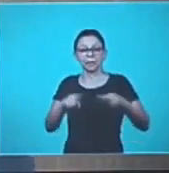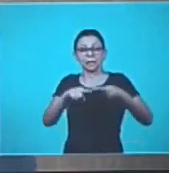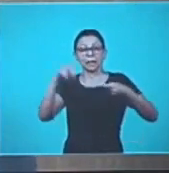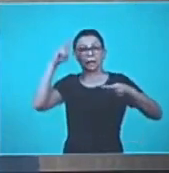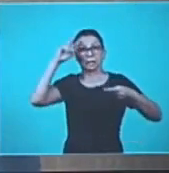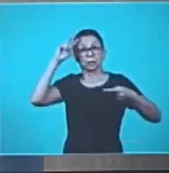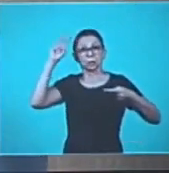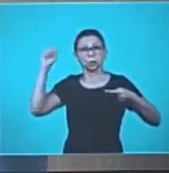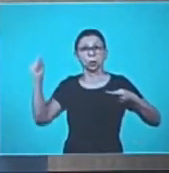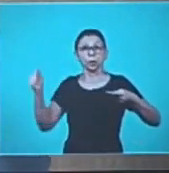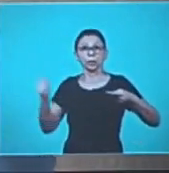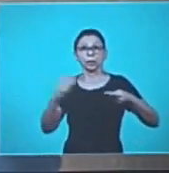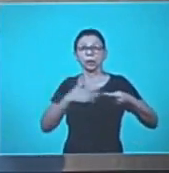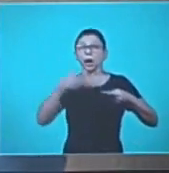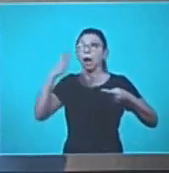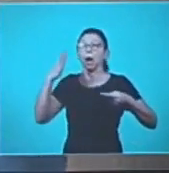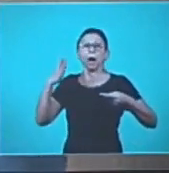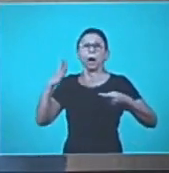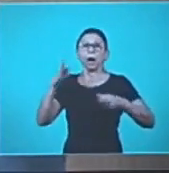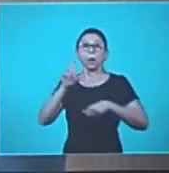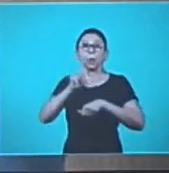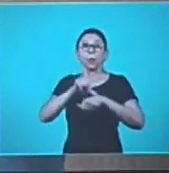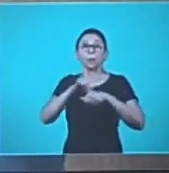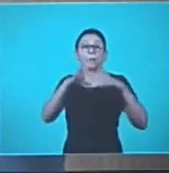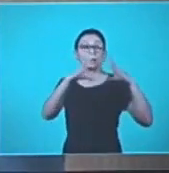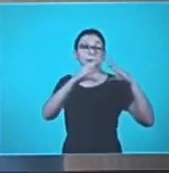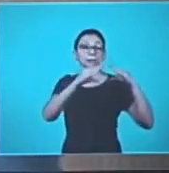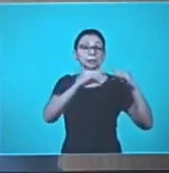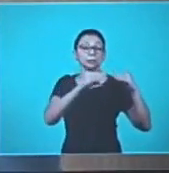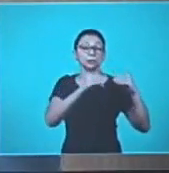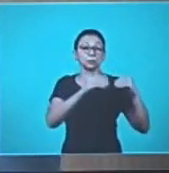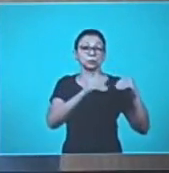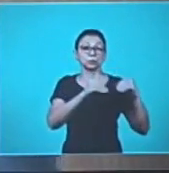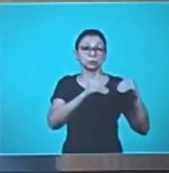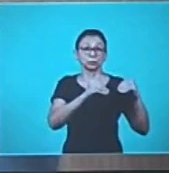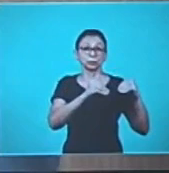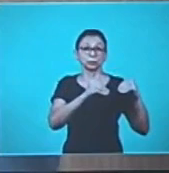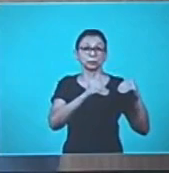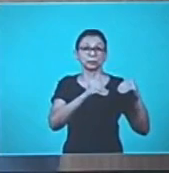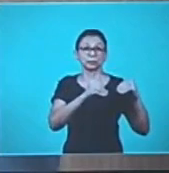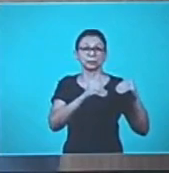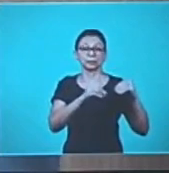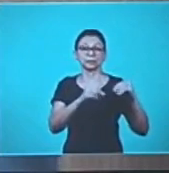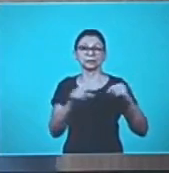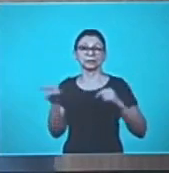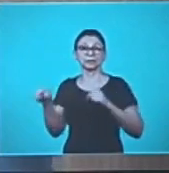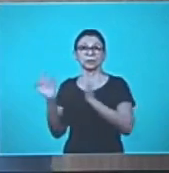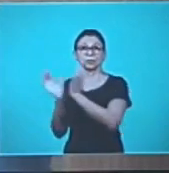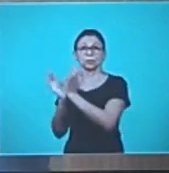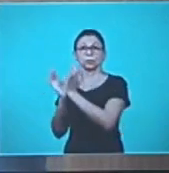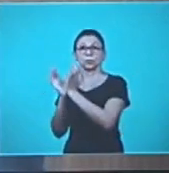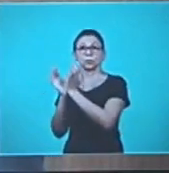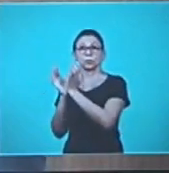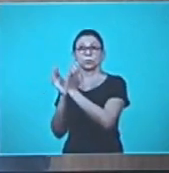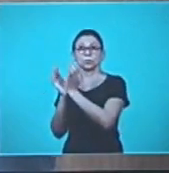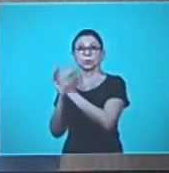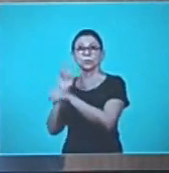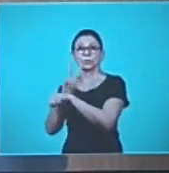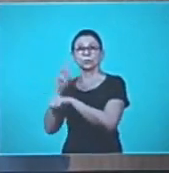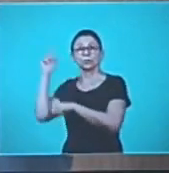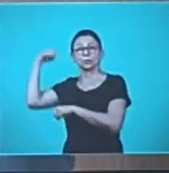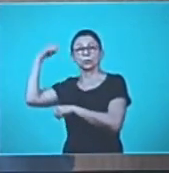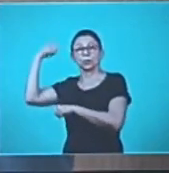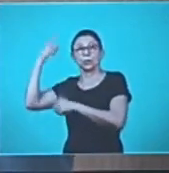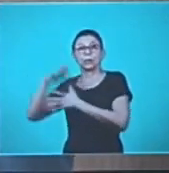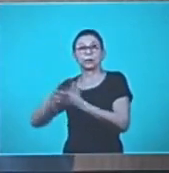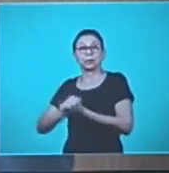surprise with the time of the night regarding the virgins, the 10 virgins, actually of the 5 foolish virgins.